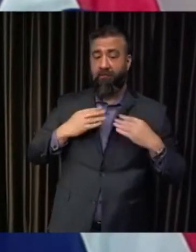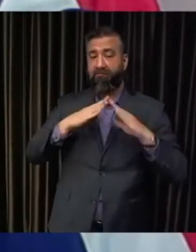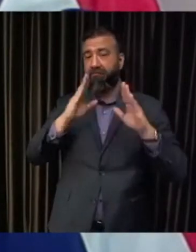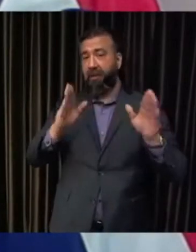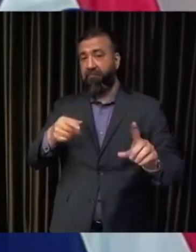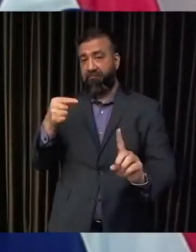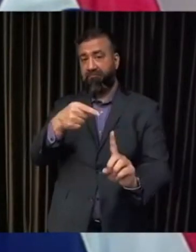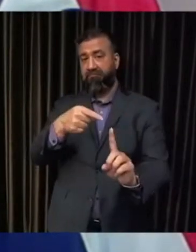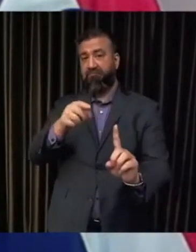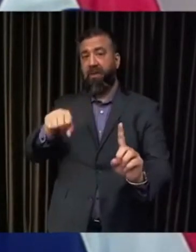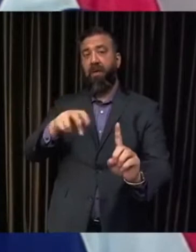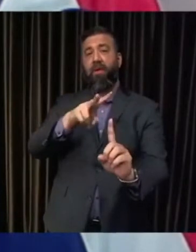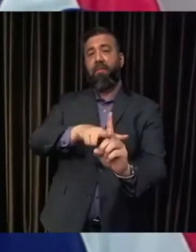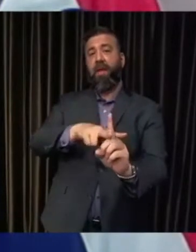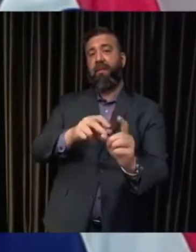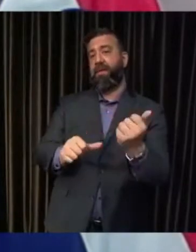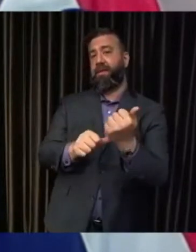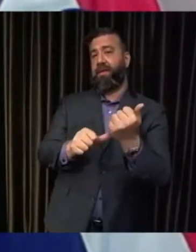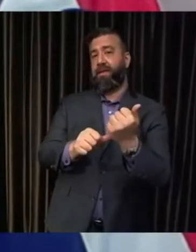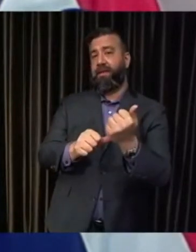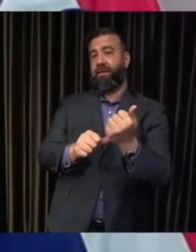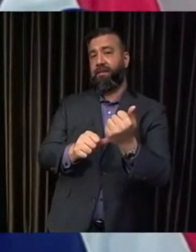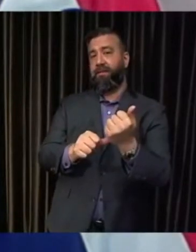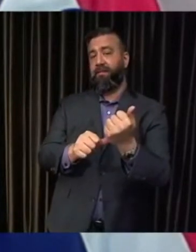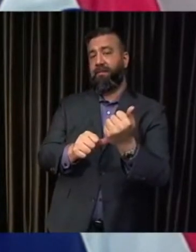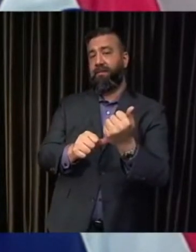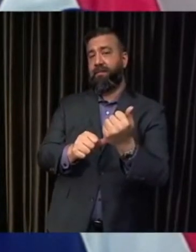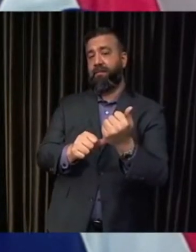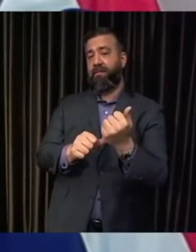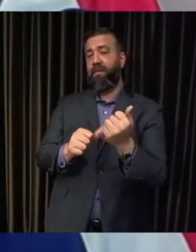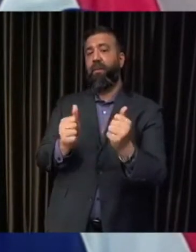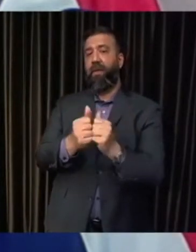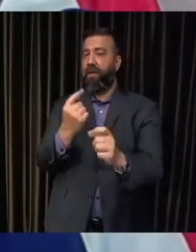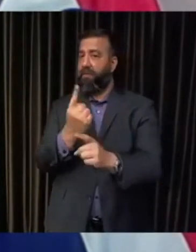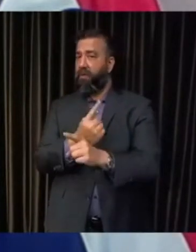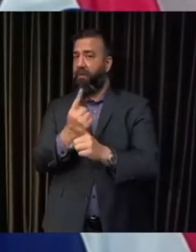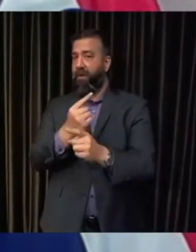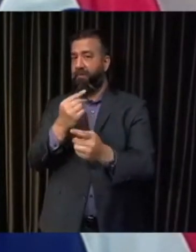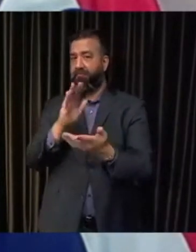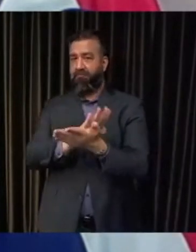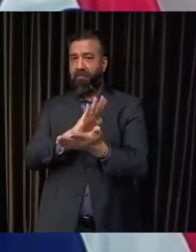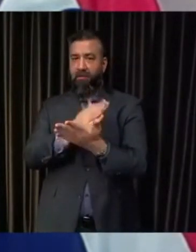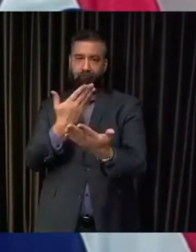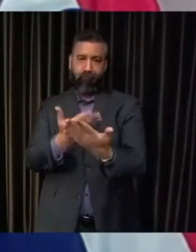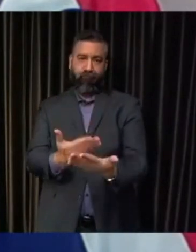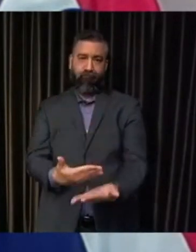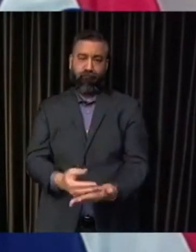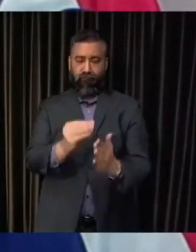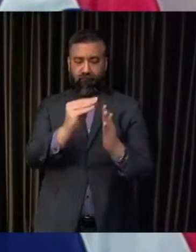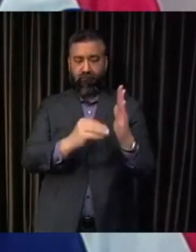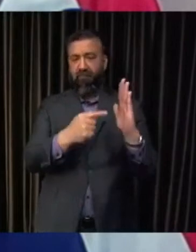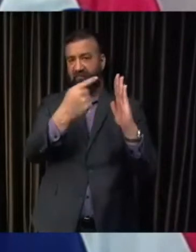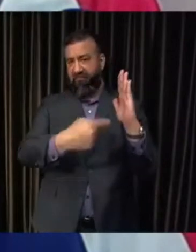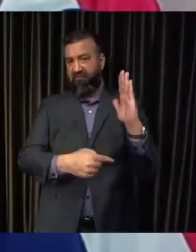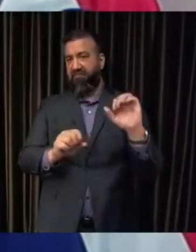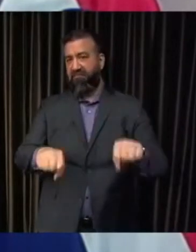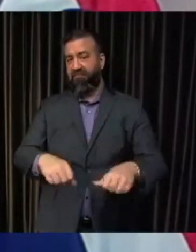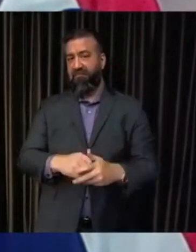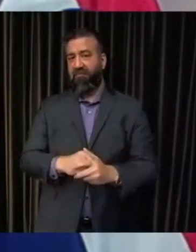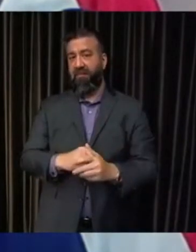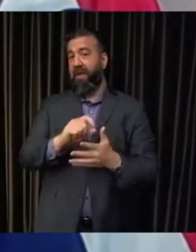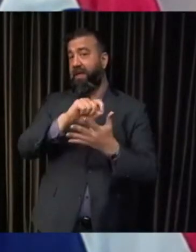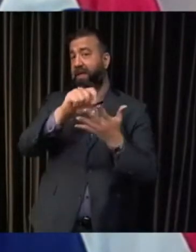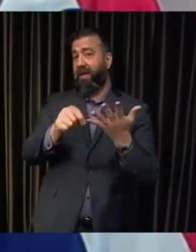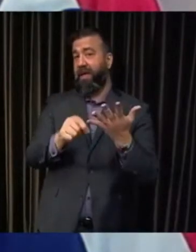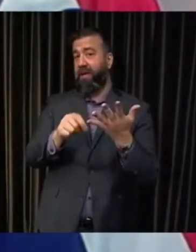dwelling may apply for assistance on behalf of a tenant with the appropriate documentation and permission. Details of the